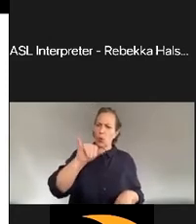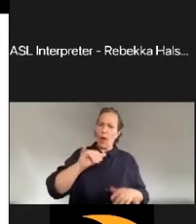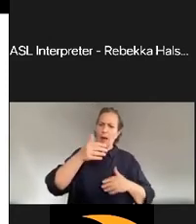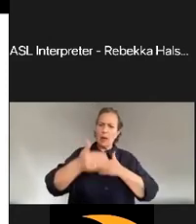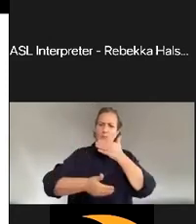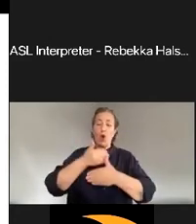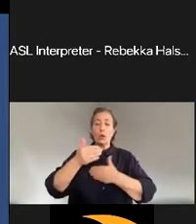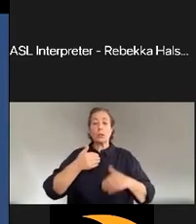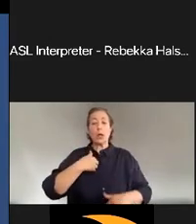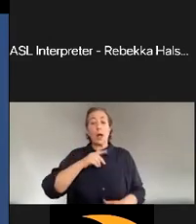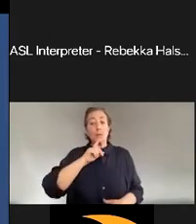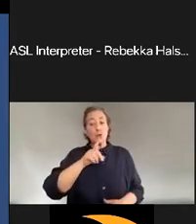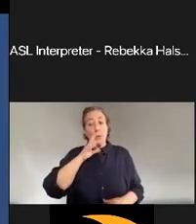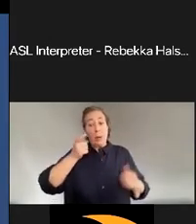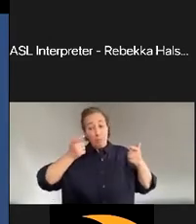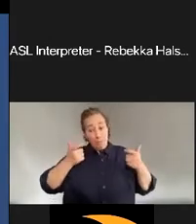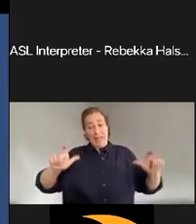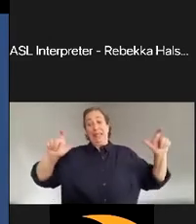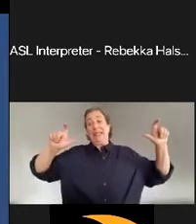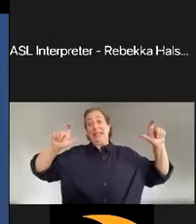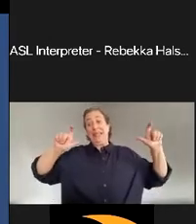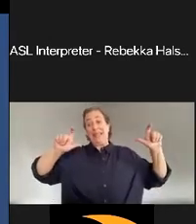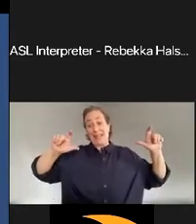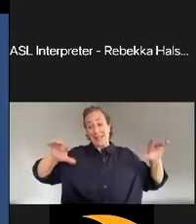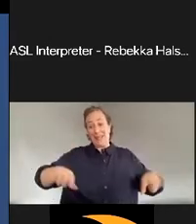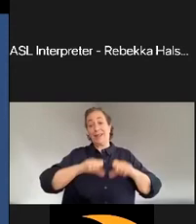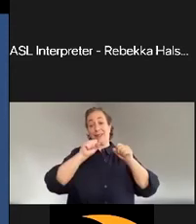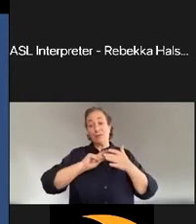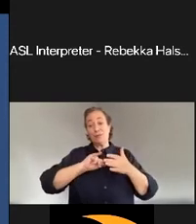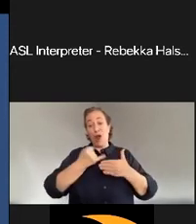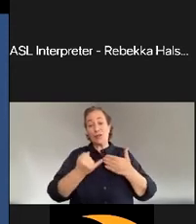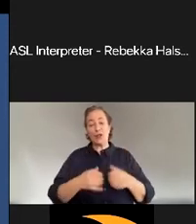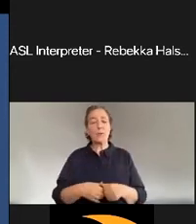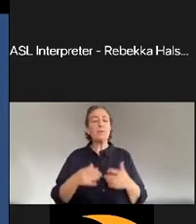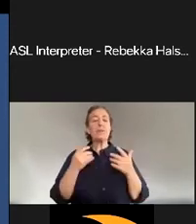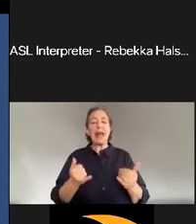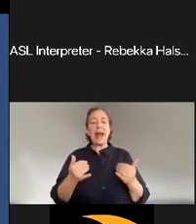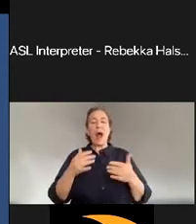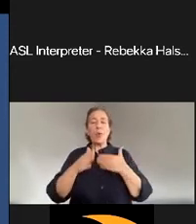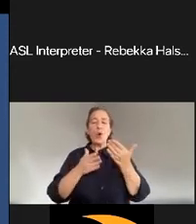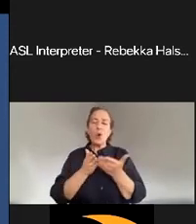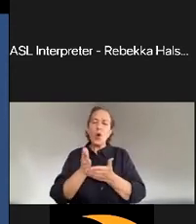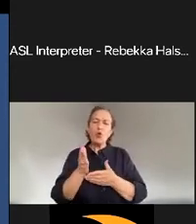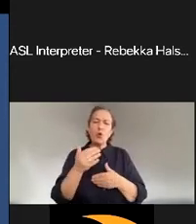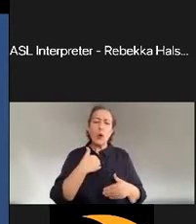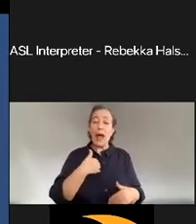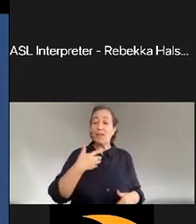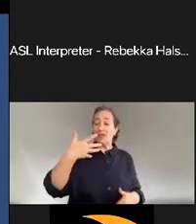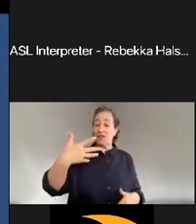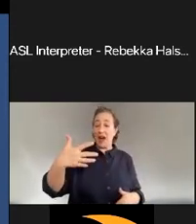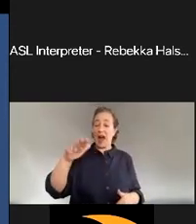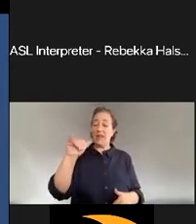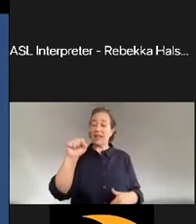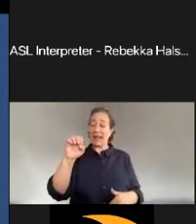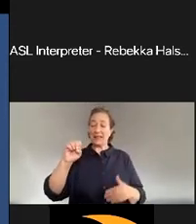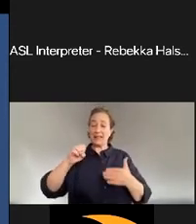large undertaking. So we're going to transition now and go through we've got 5 case studies that we think